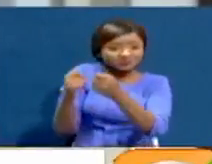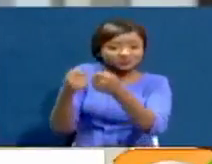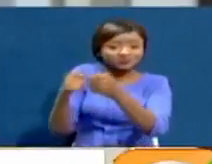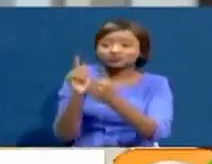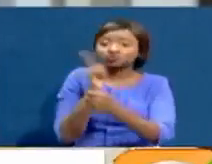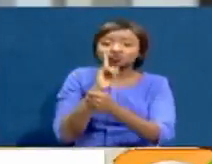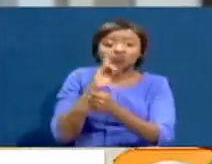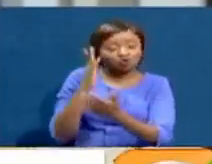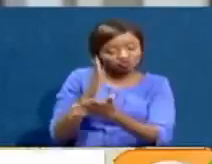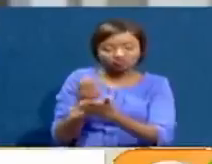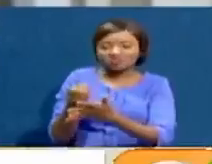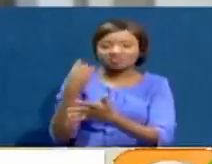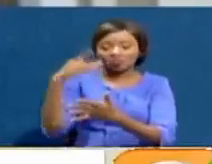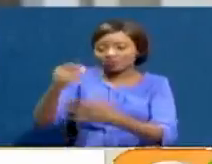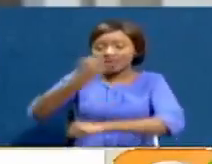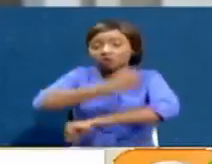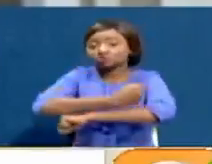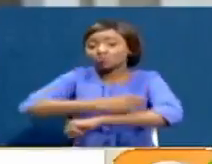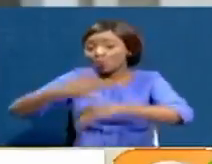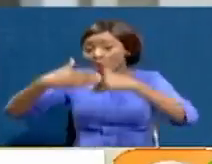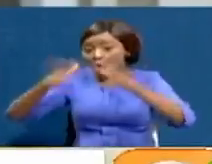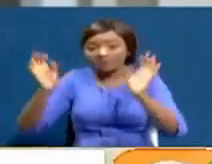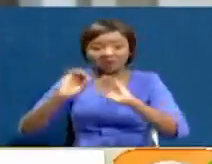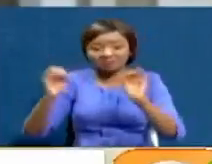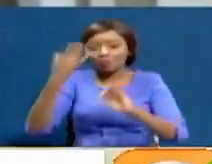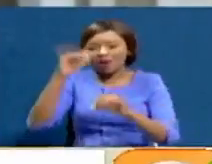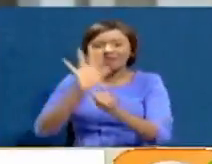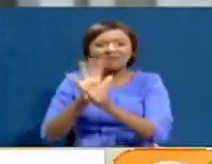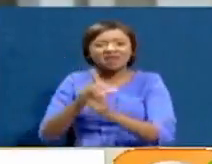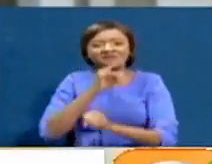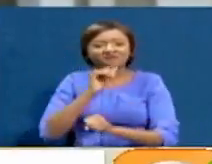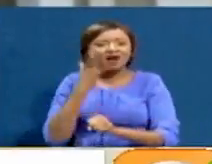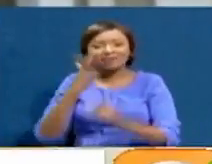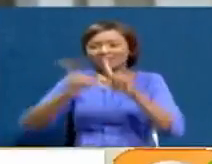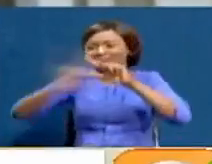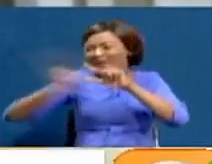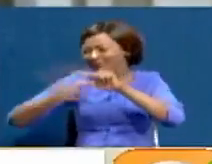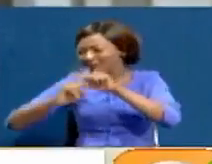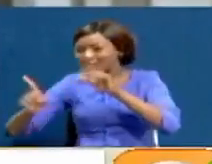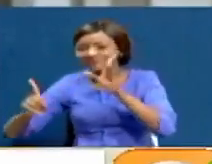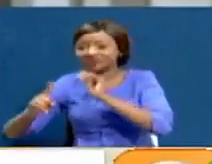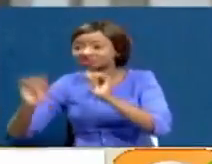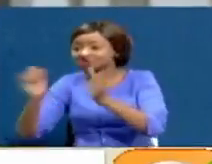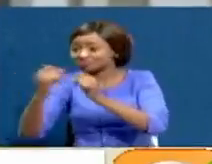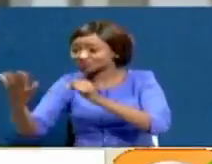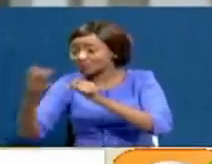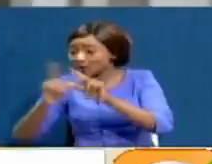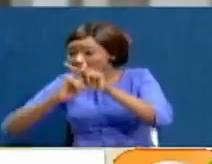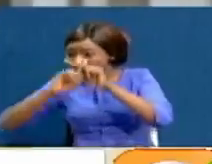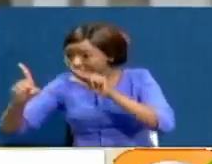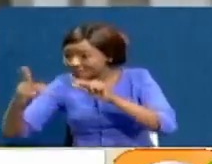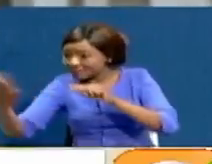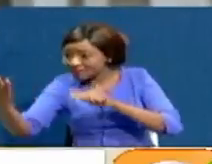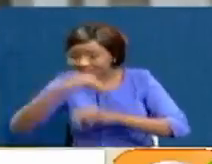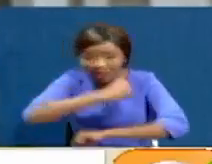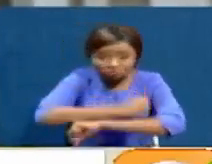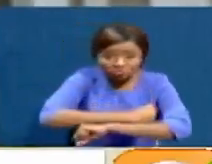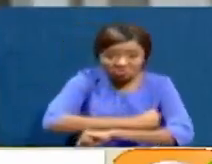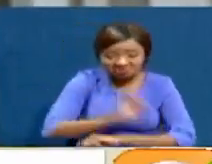najua Kautara primary pengine haitafungua sababu wazazi wengi wametoroka. Kwa hivyo hakuna vile wataleta watoto pale na kuna hii hali